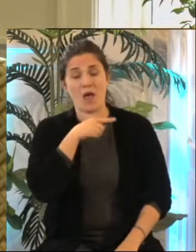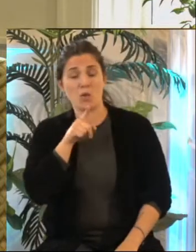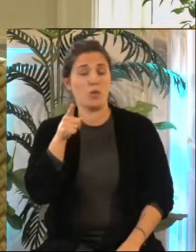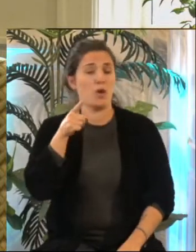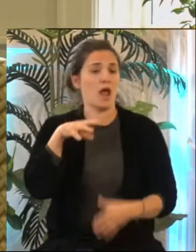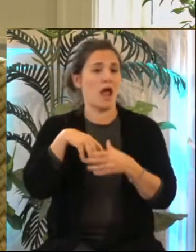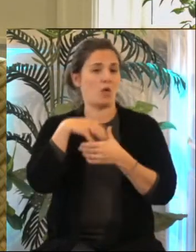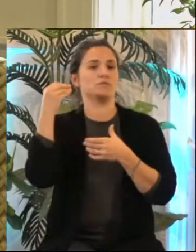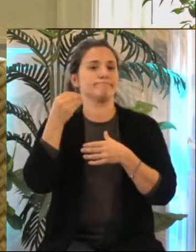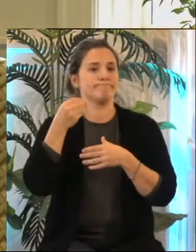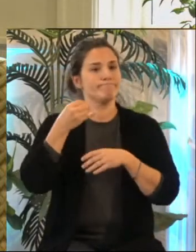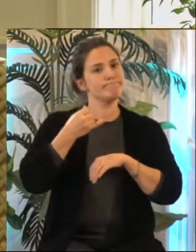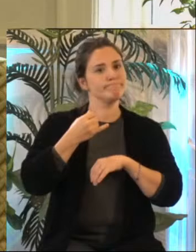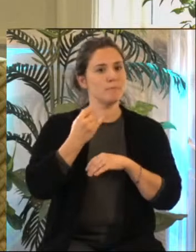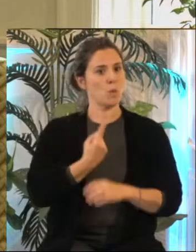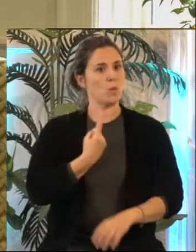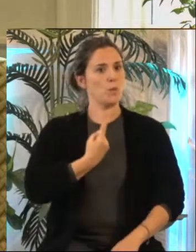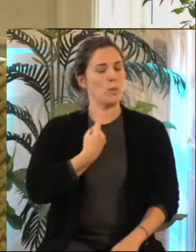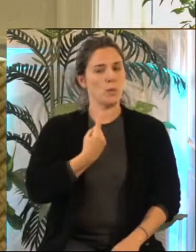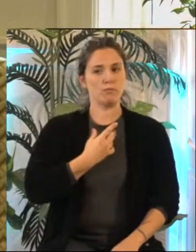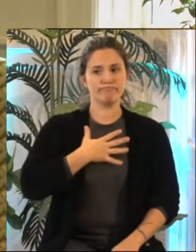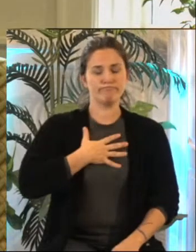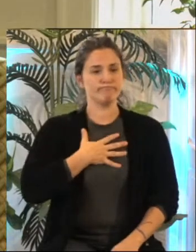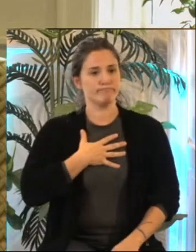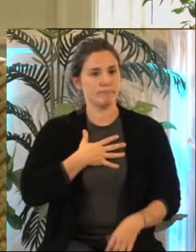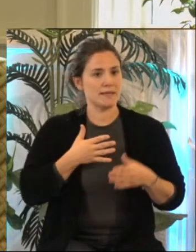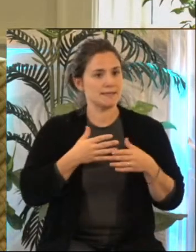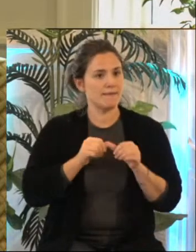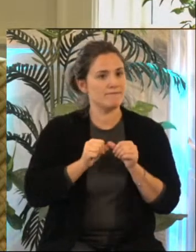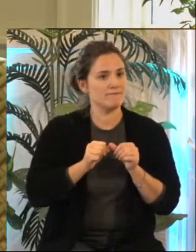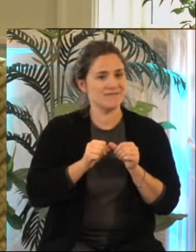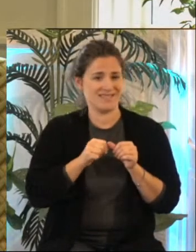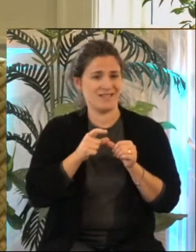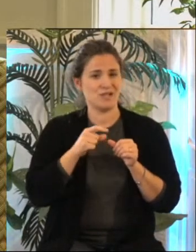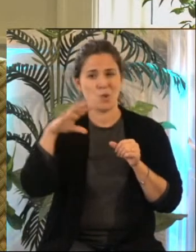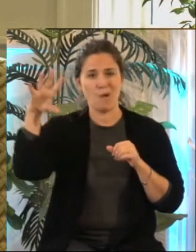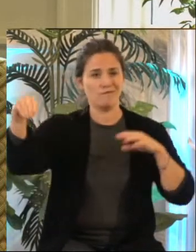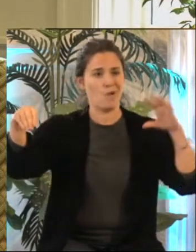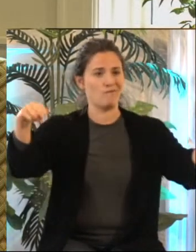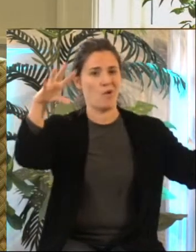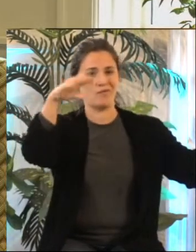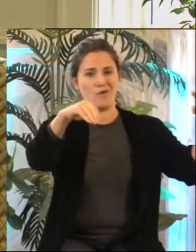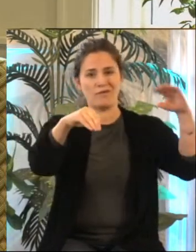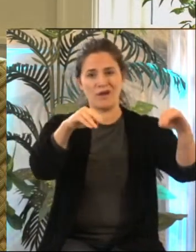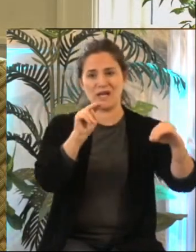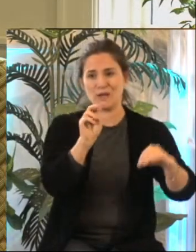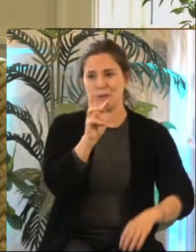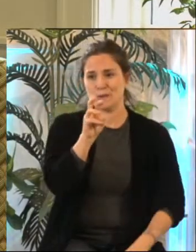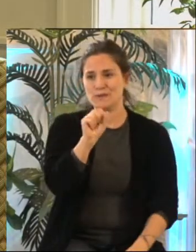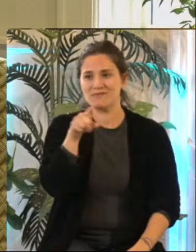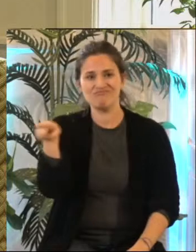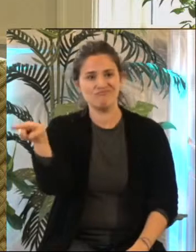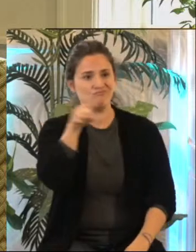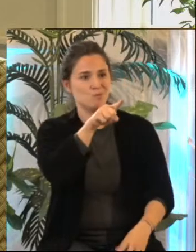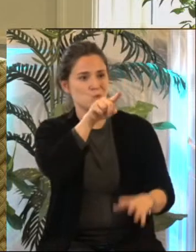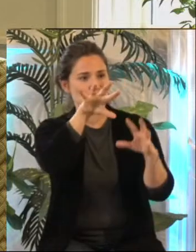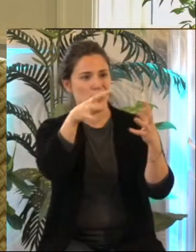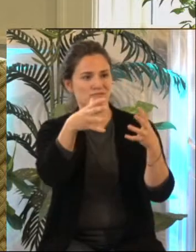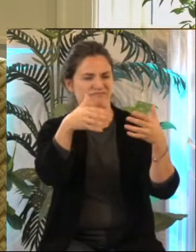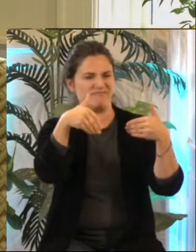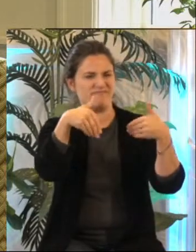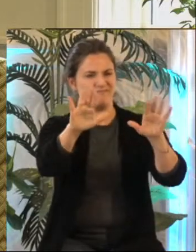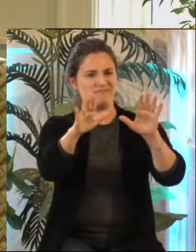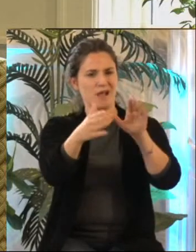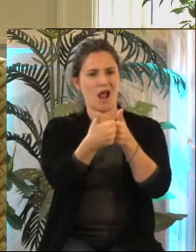and be calm myself and calm my own heart and not just turn off the news and just forget about everything that's going on around us.